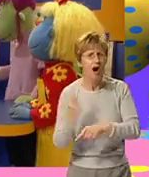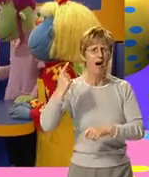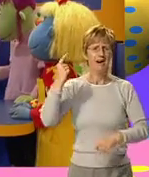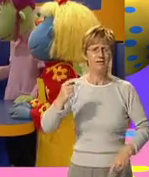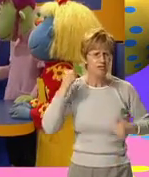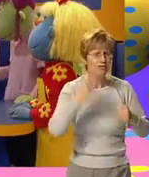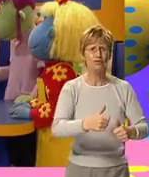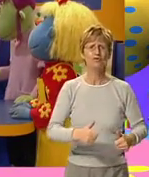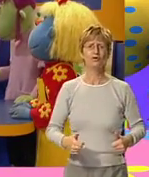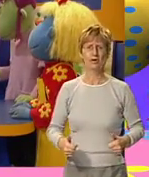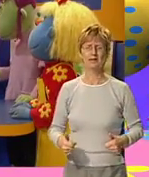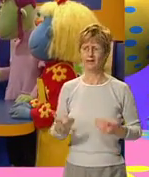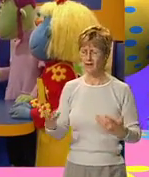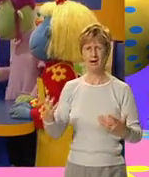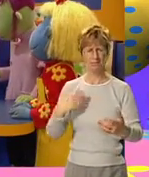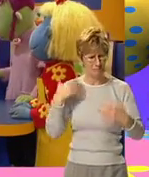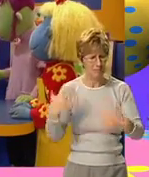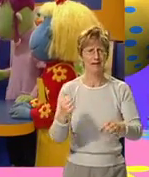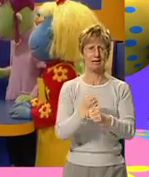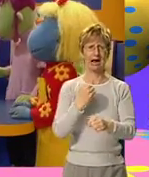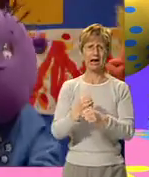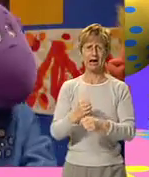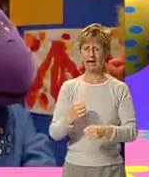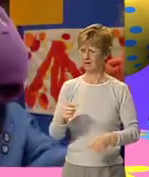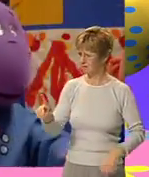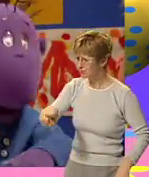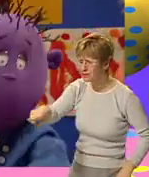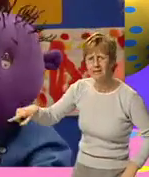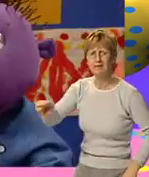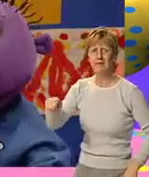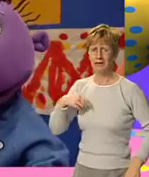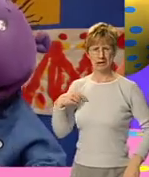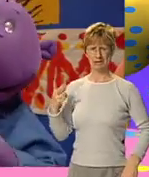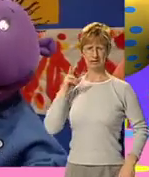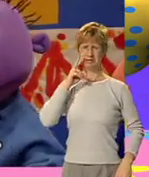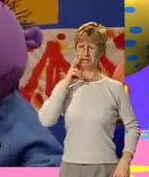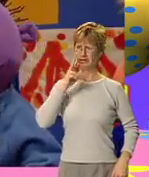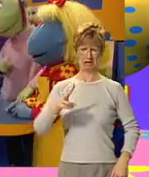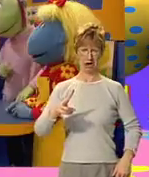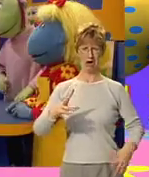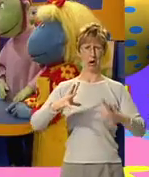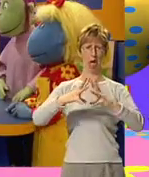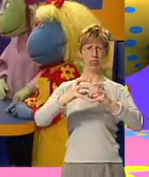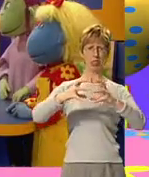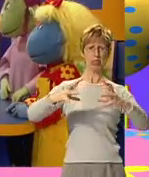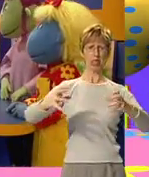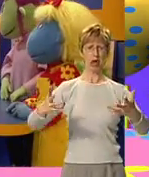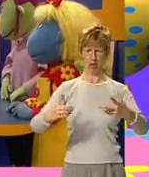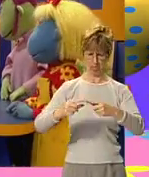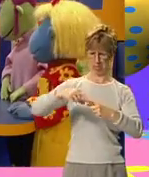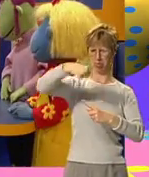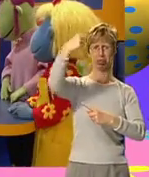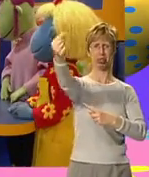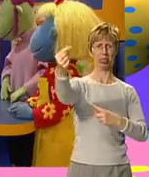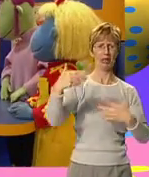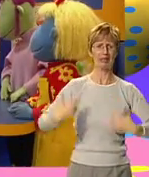love rockets. And it was really good, was it? Oh, of course it was. I made it. Well, all we saw was a lump